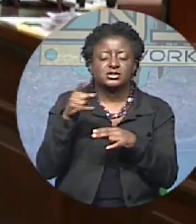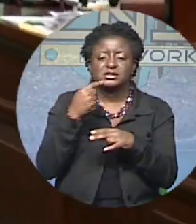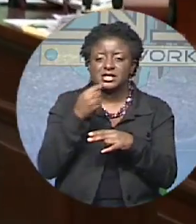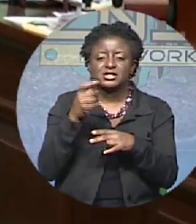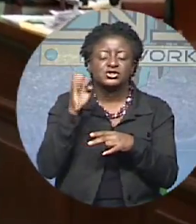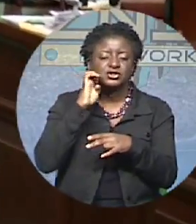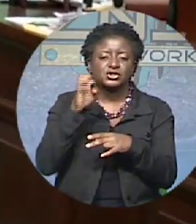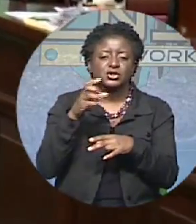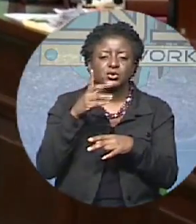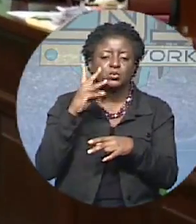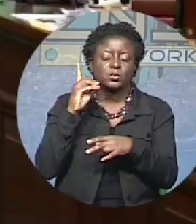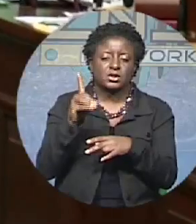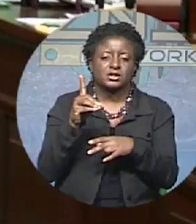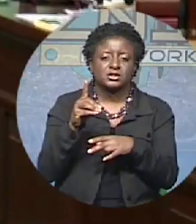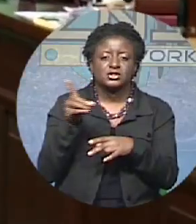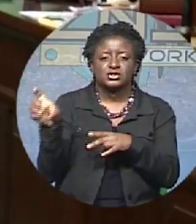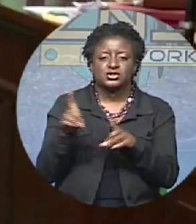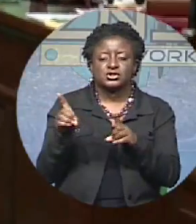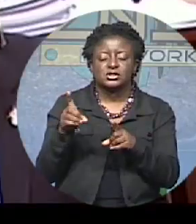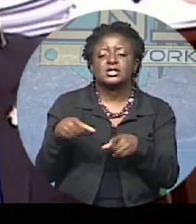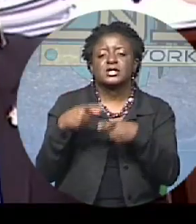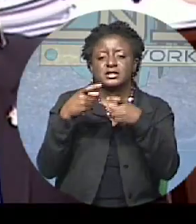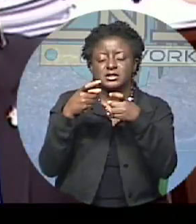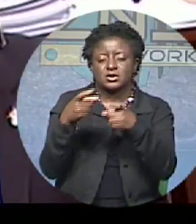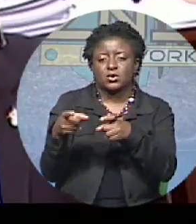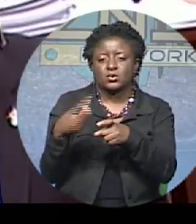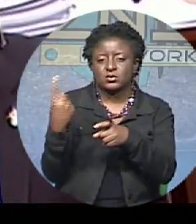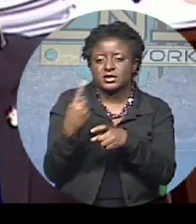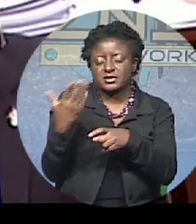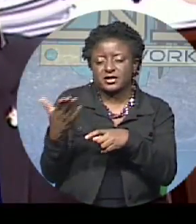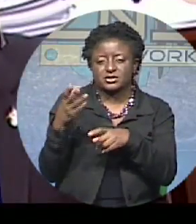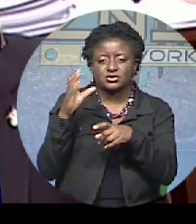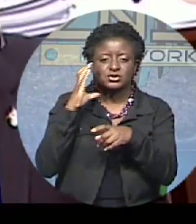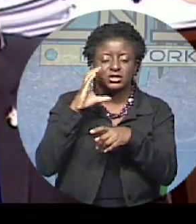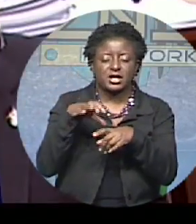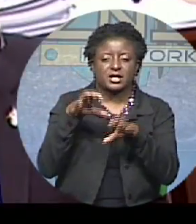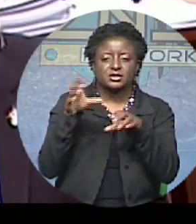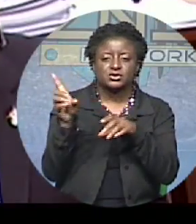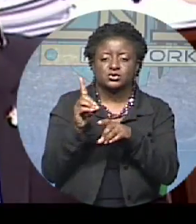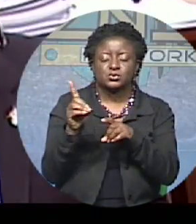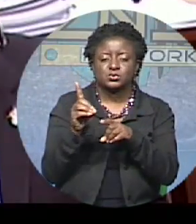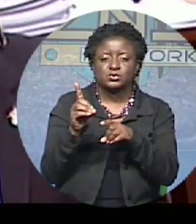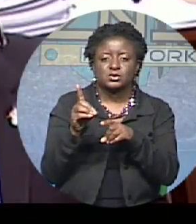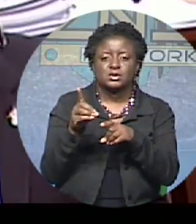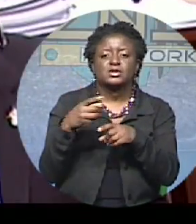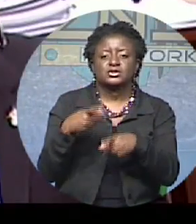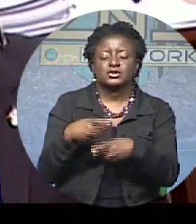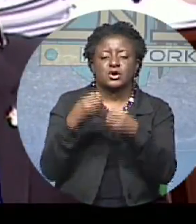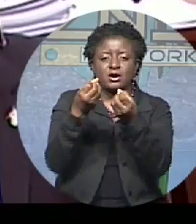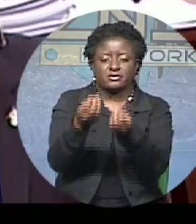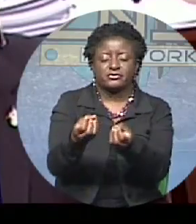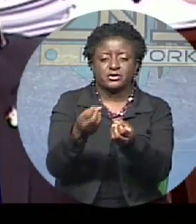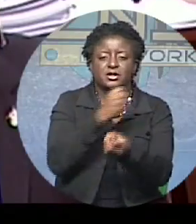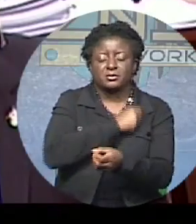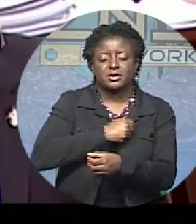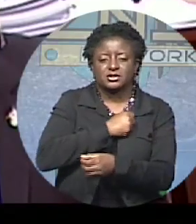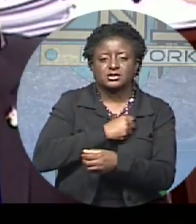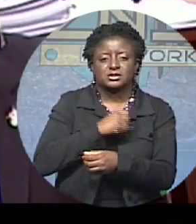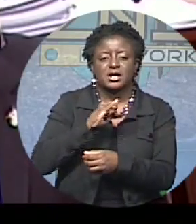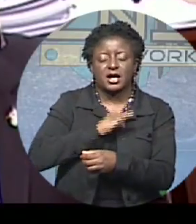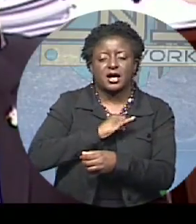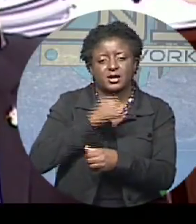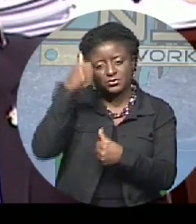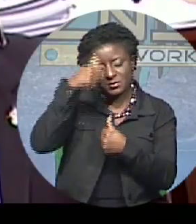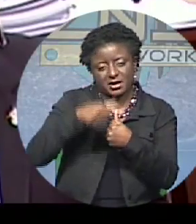she thought she could do in offering an apology. One of the things I am reminded of is what I've always been taught,